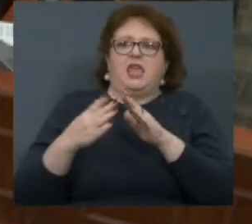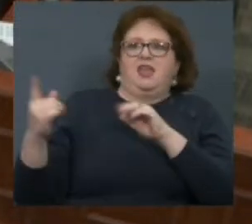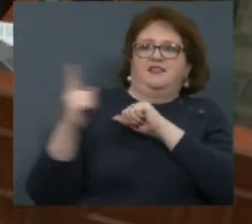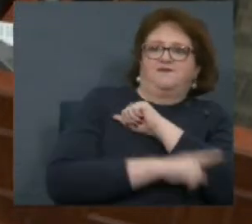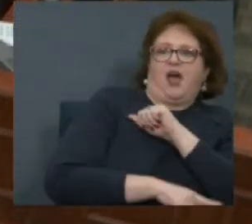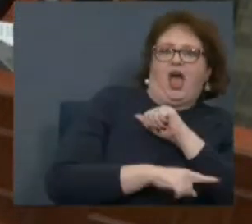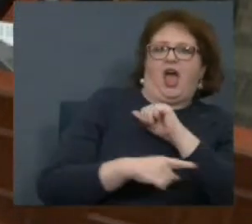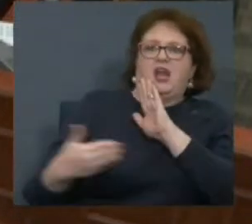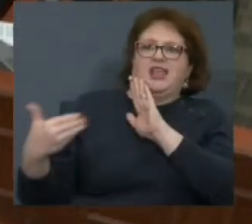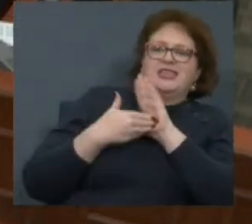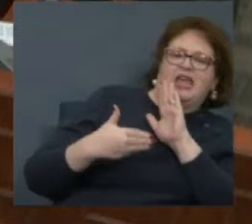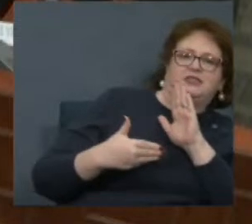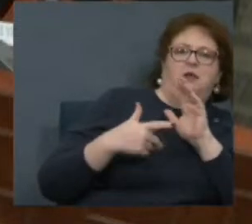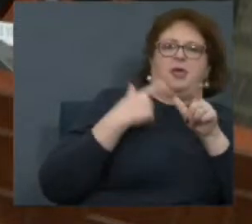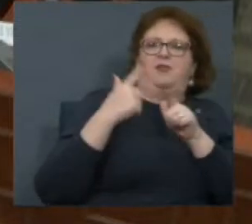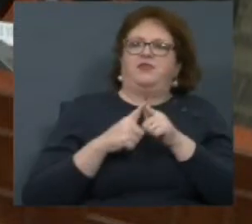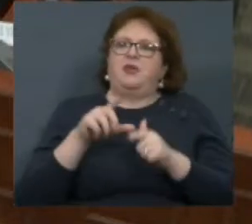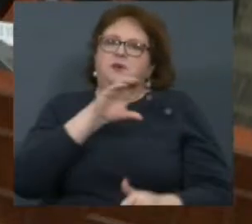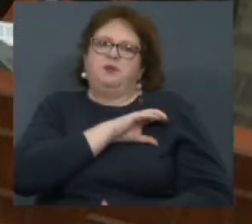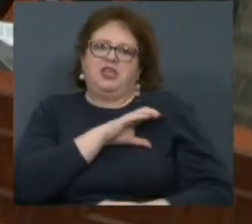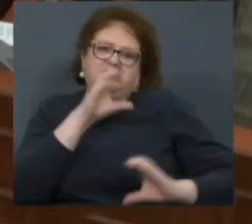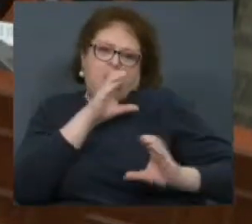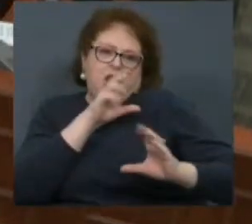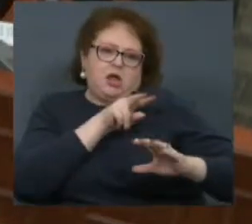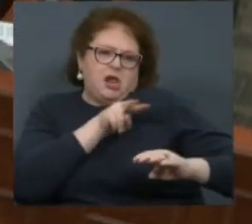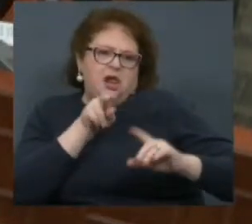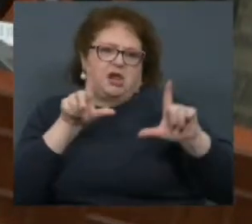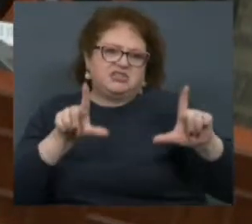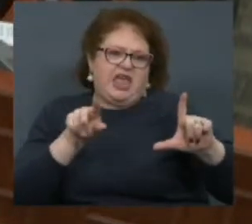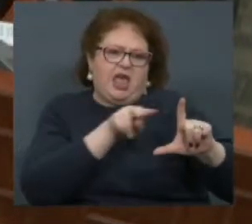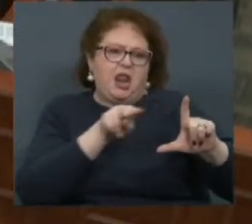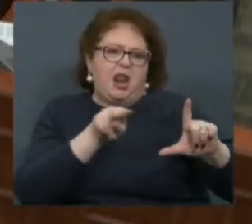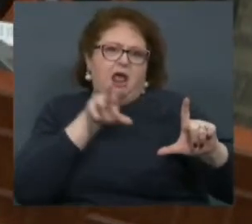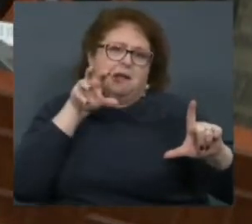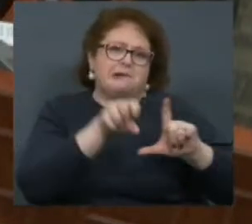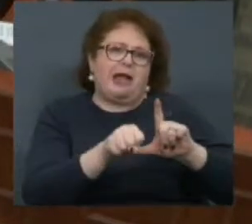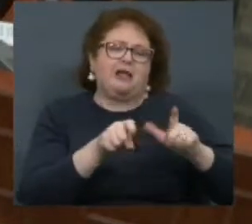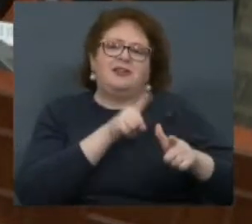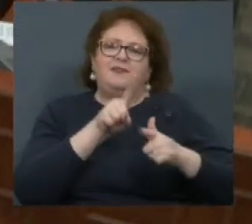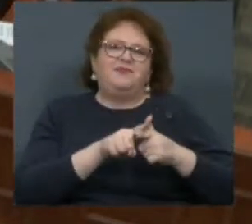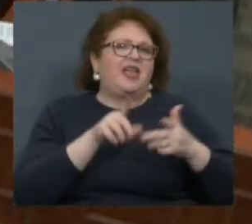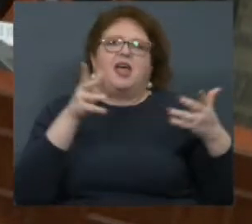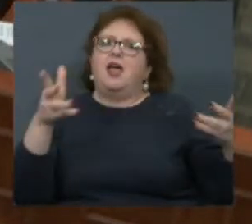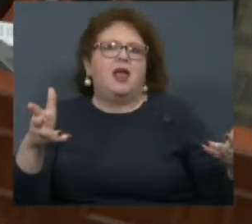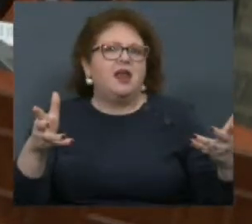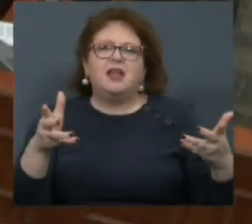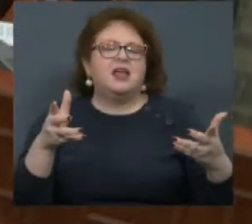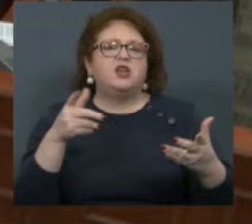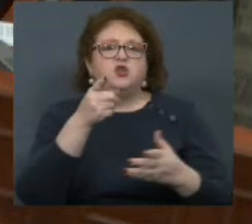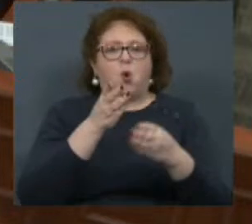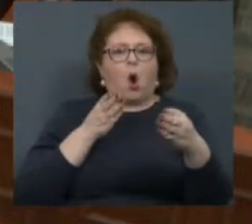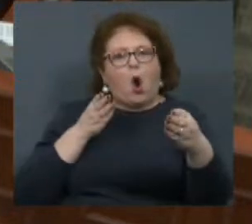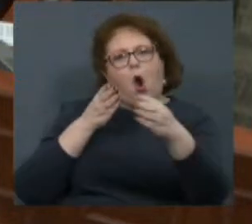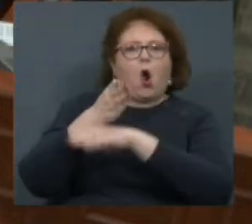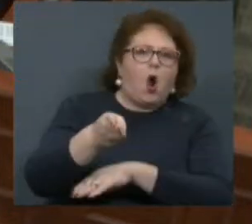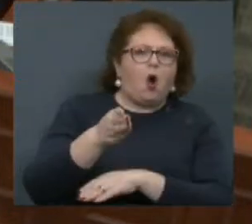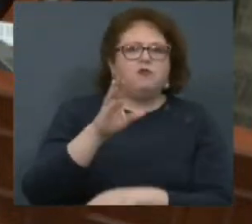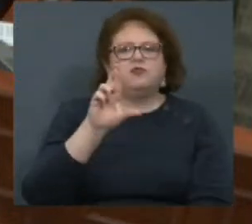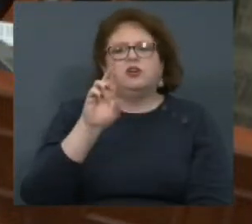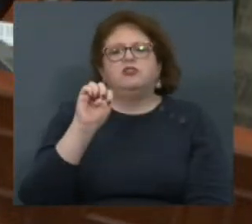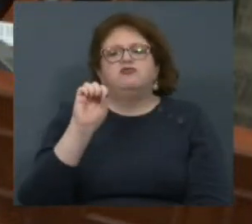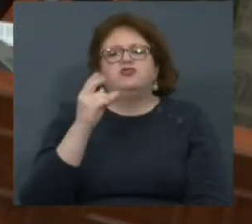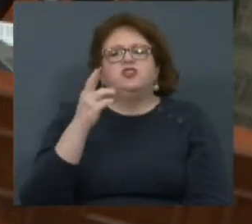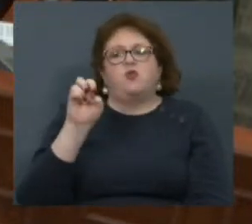stuff like that, that compounds and compounds. So whenever you over-resource the law enforcement infrastructure, you end up putting an undue amount